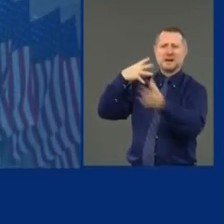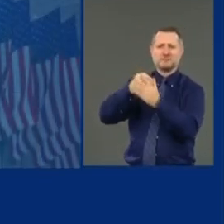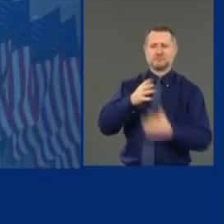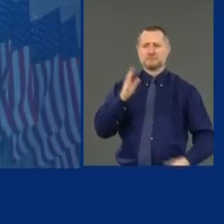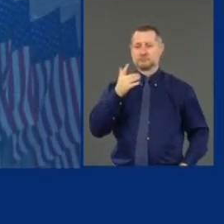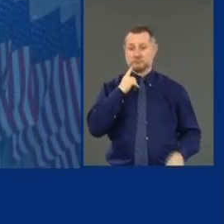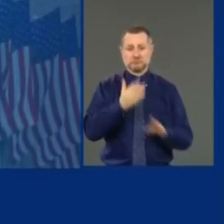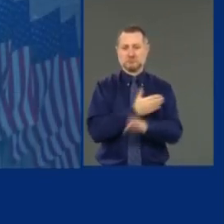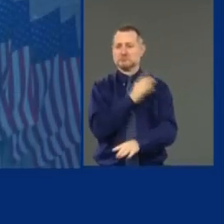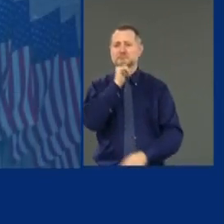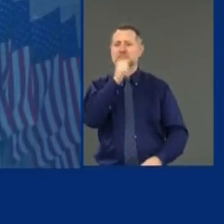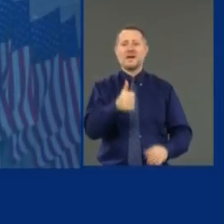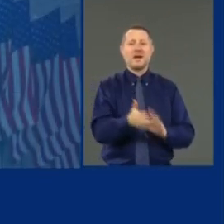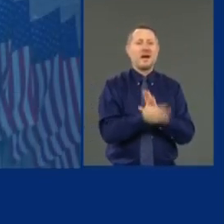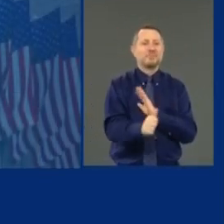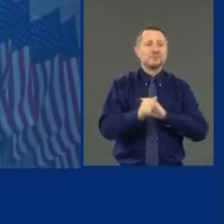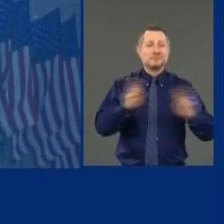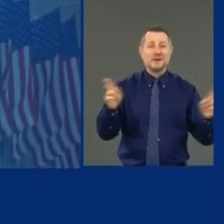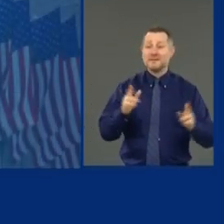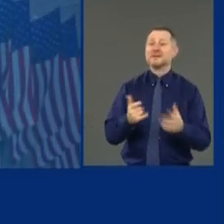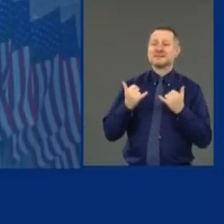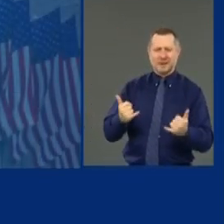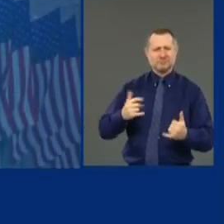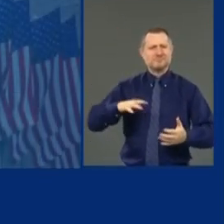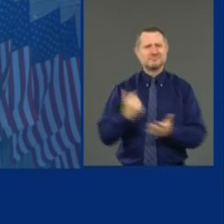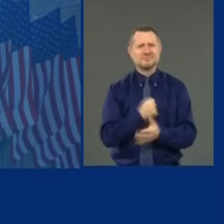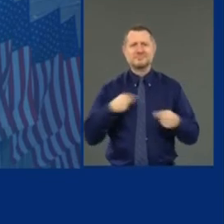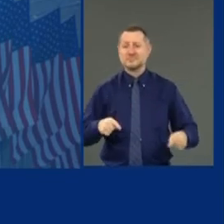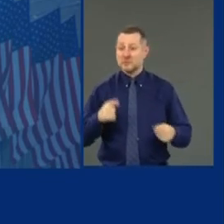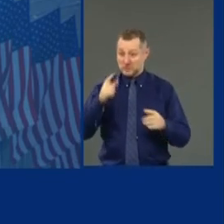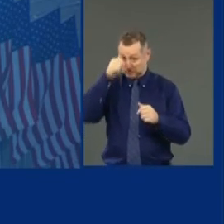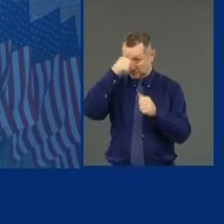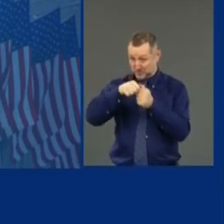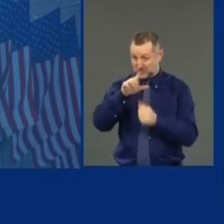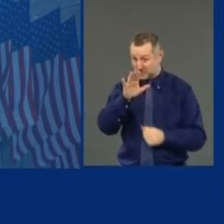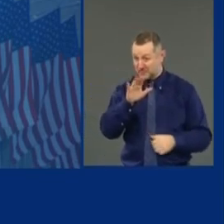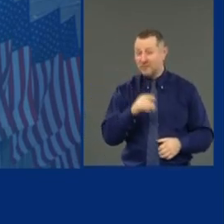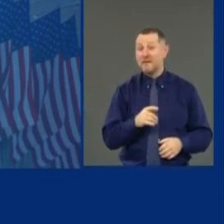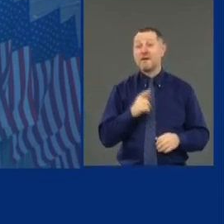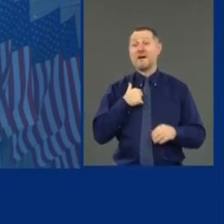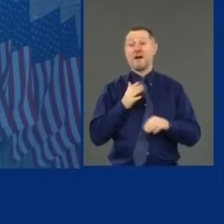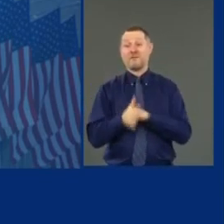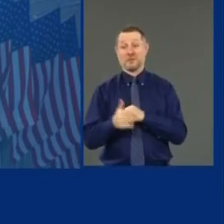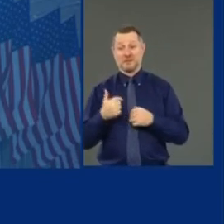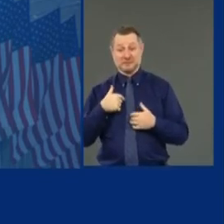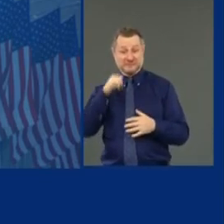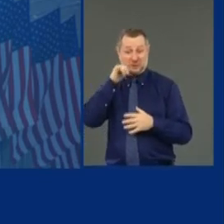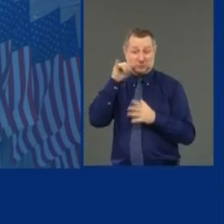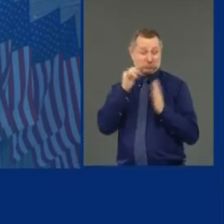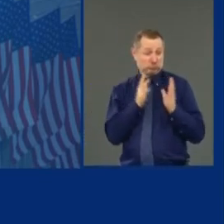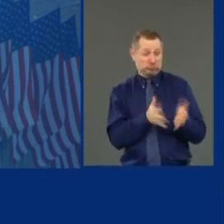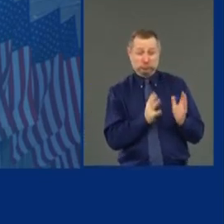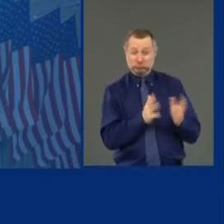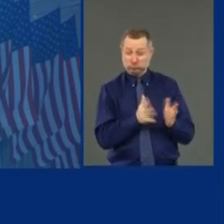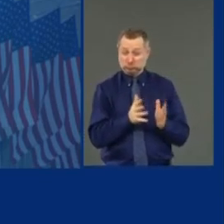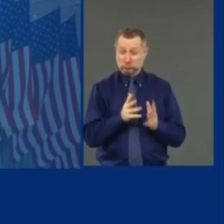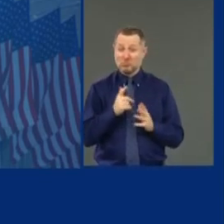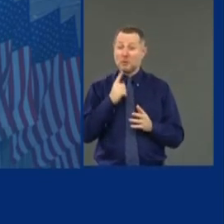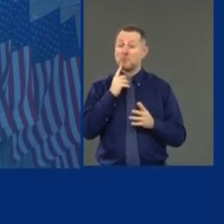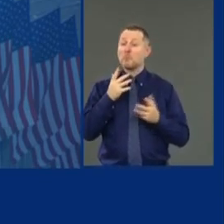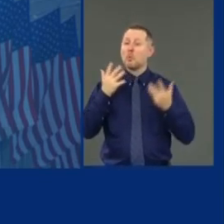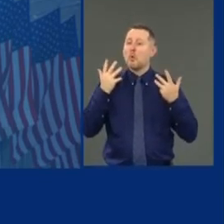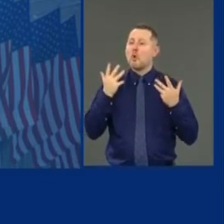And also to Washington, after my conversations, So much of it is, well, here's